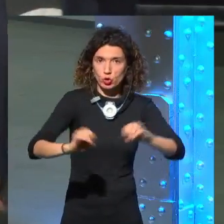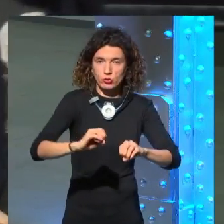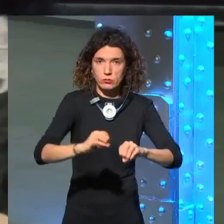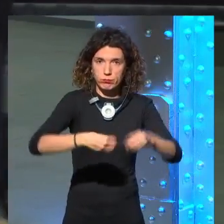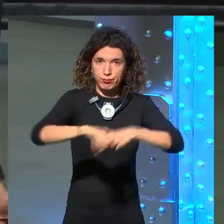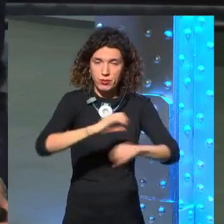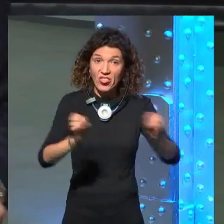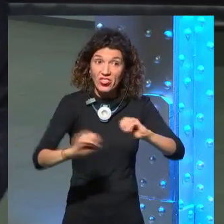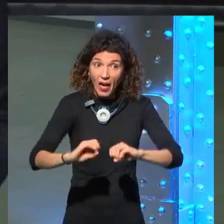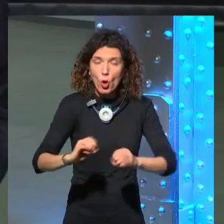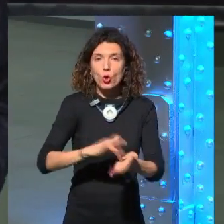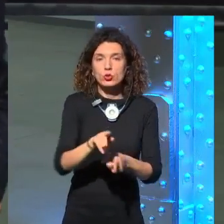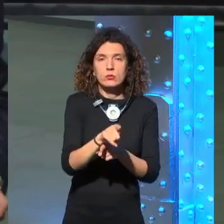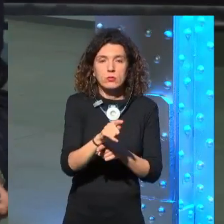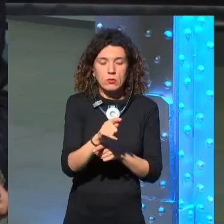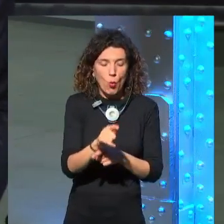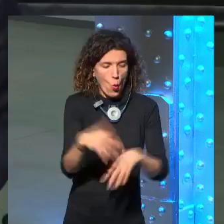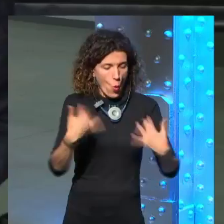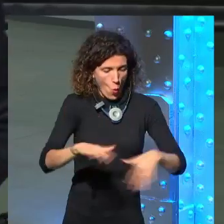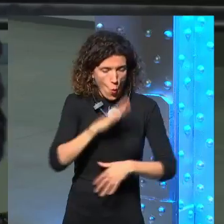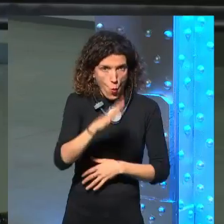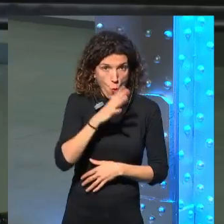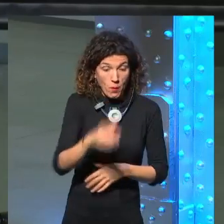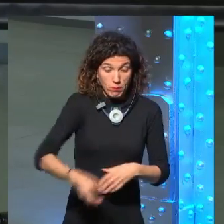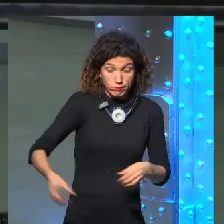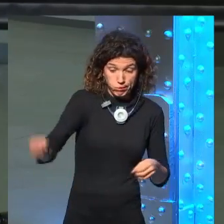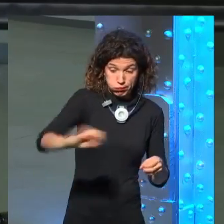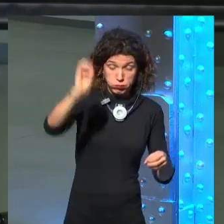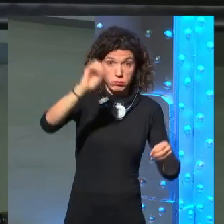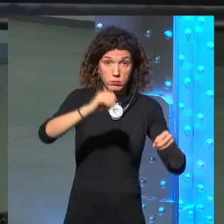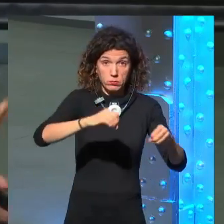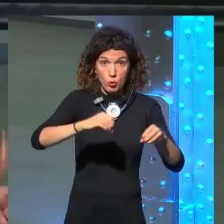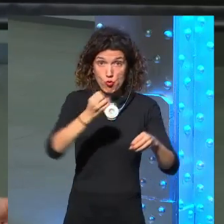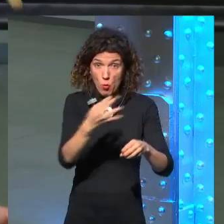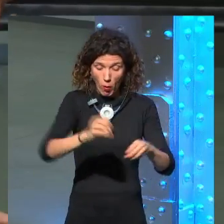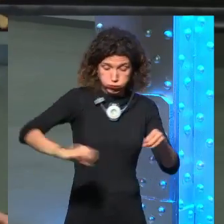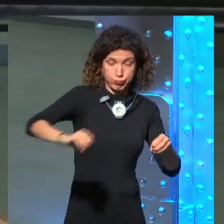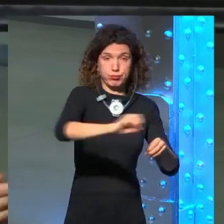fascinating is that if I throw this dice, there seems to be no way to predict